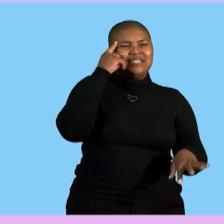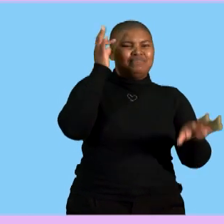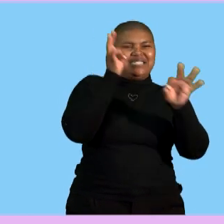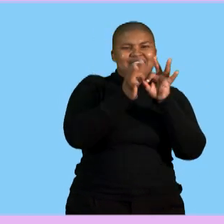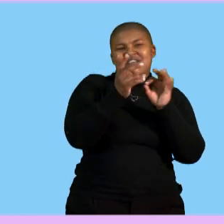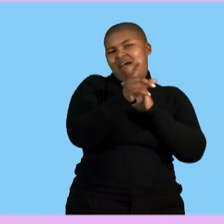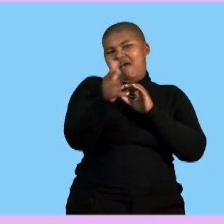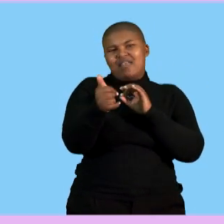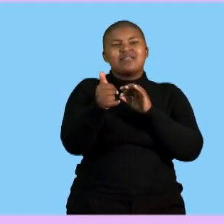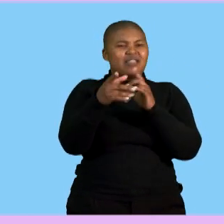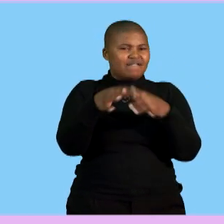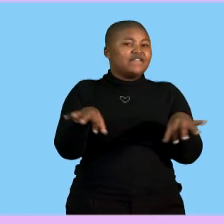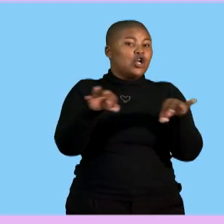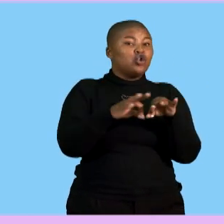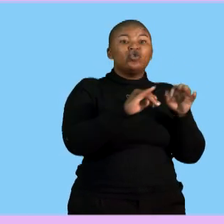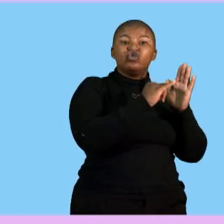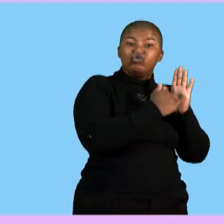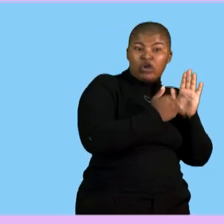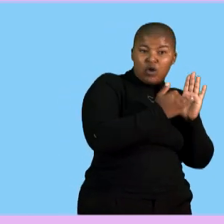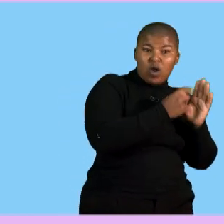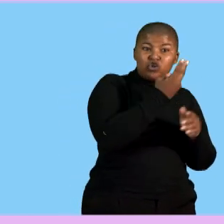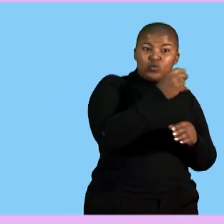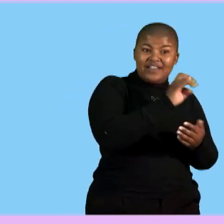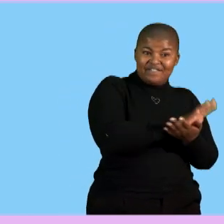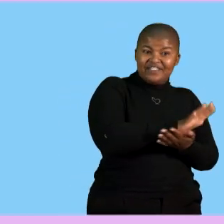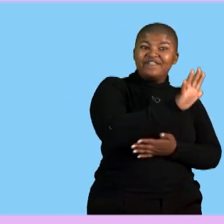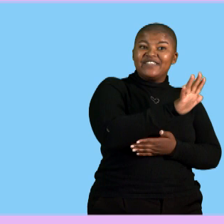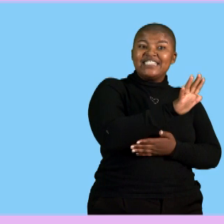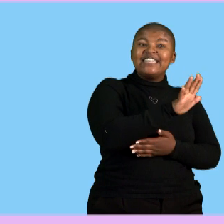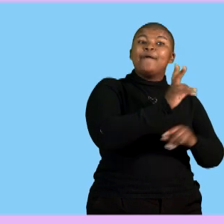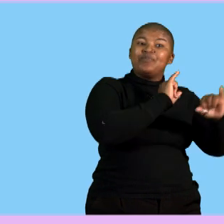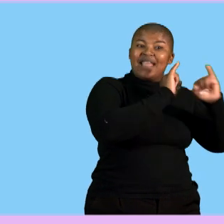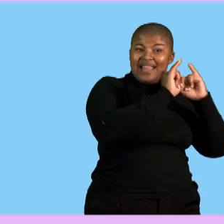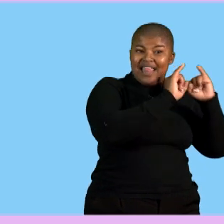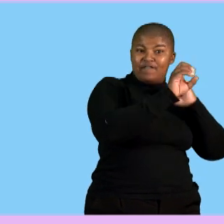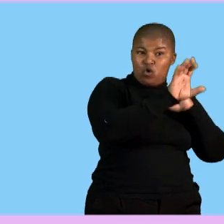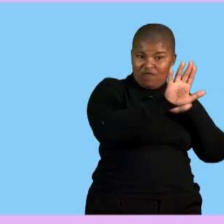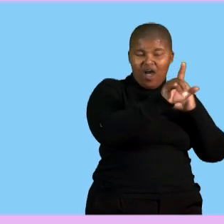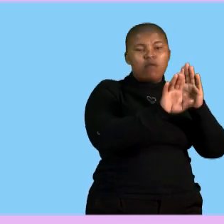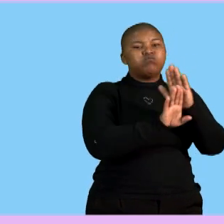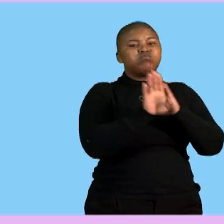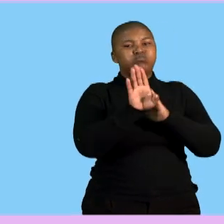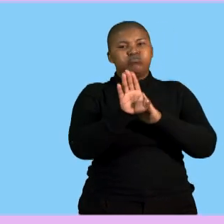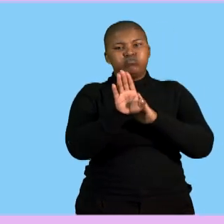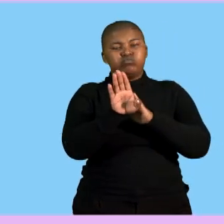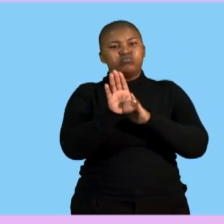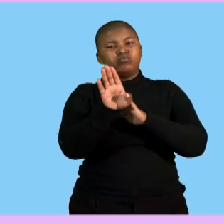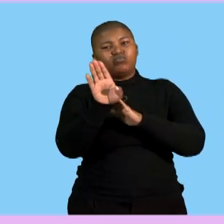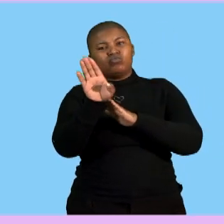So in January 2015, it was 11.05, going up to